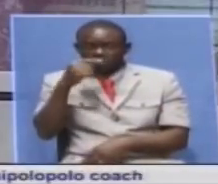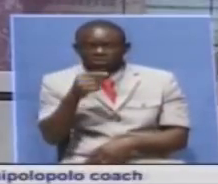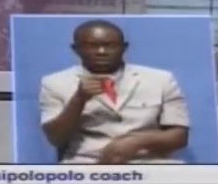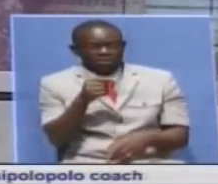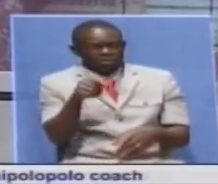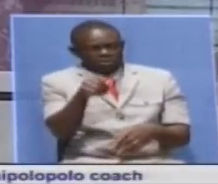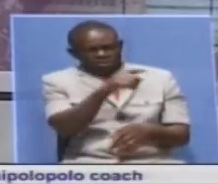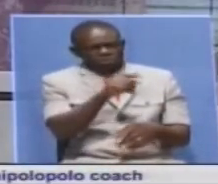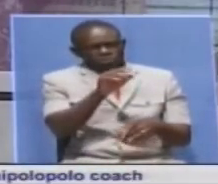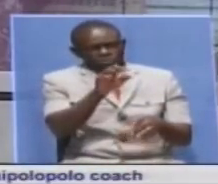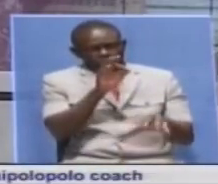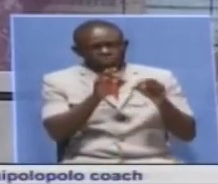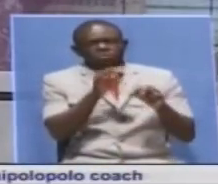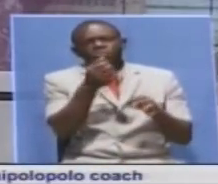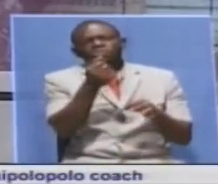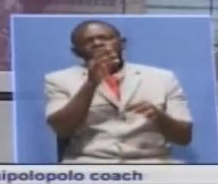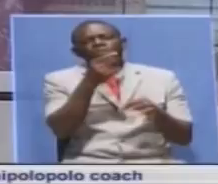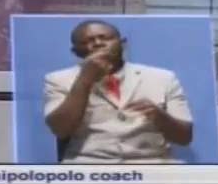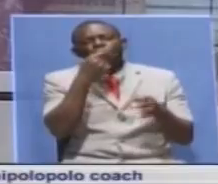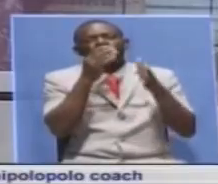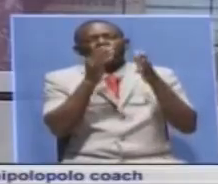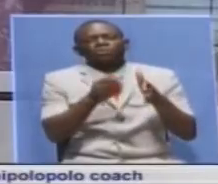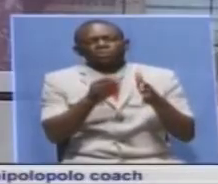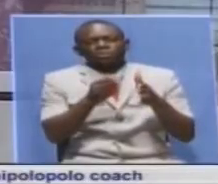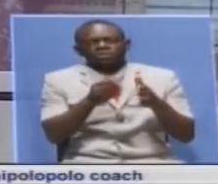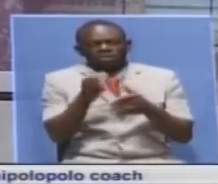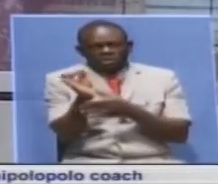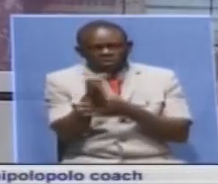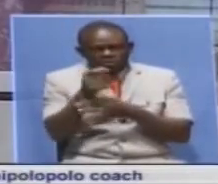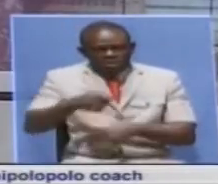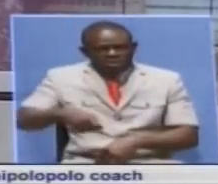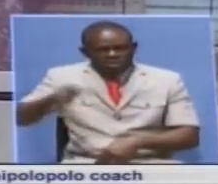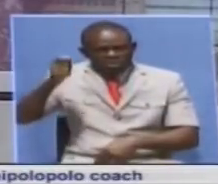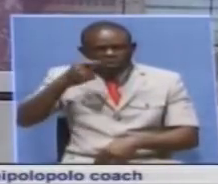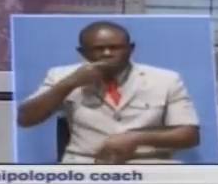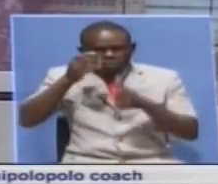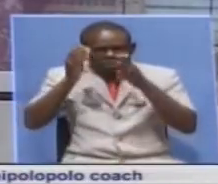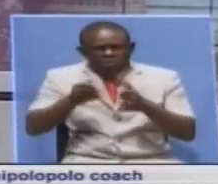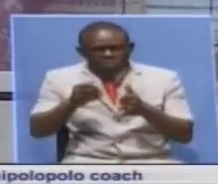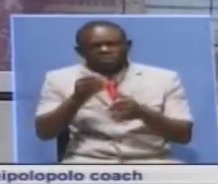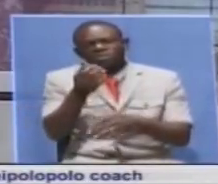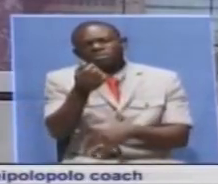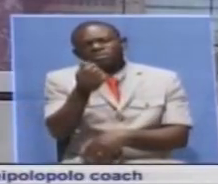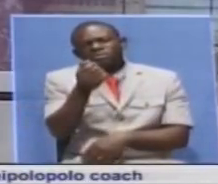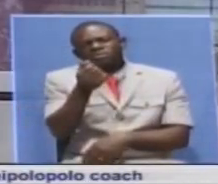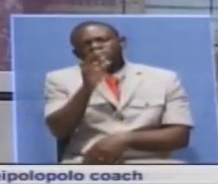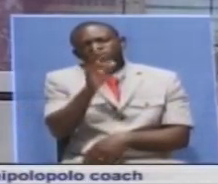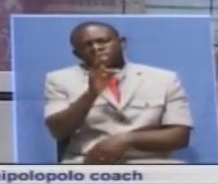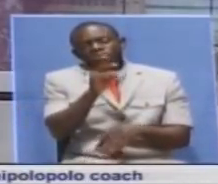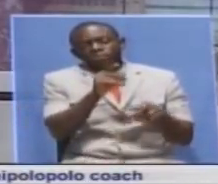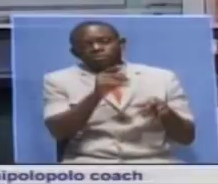37 assistant referees and 10 video assistant referees for the final phase.